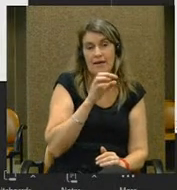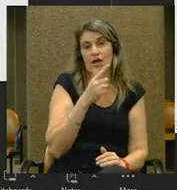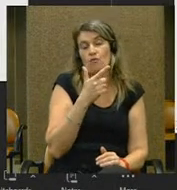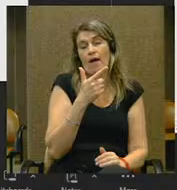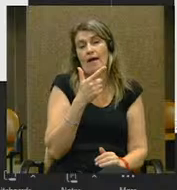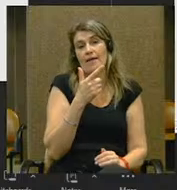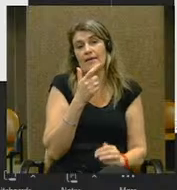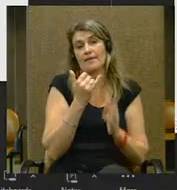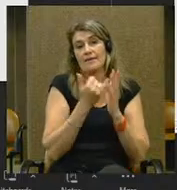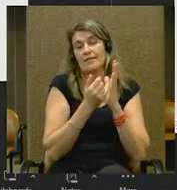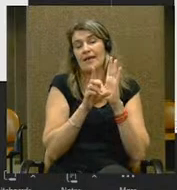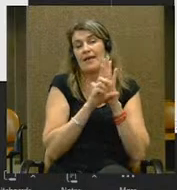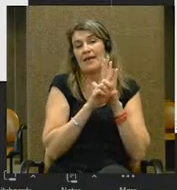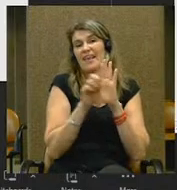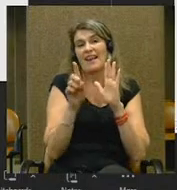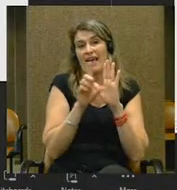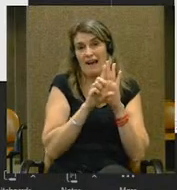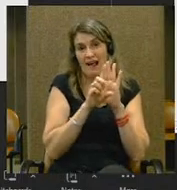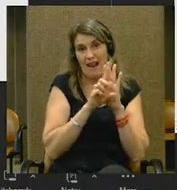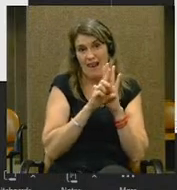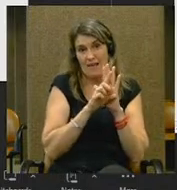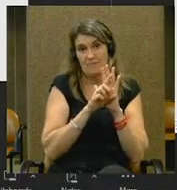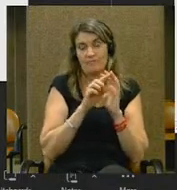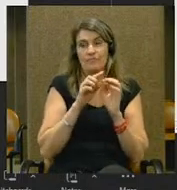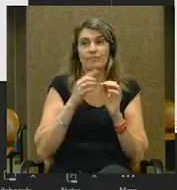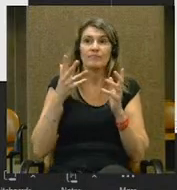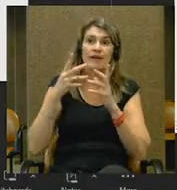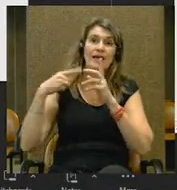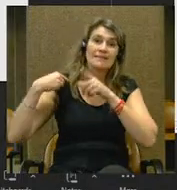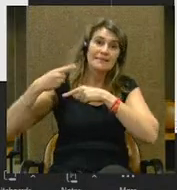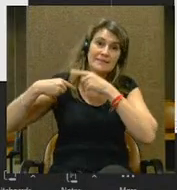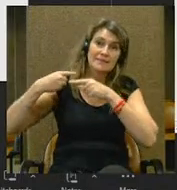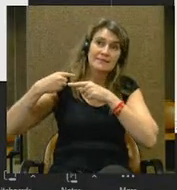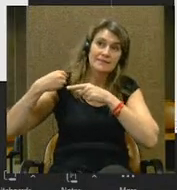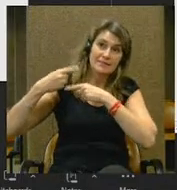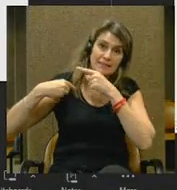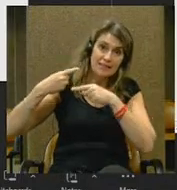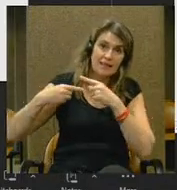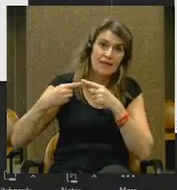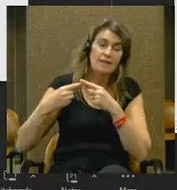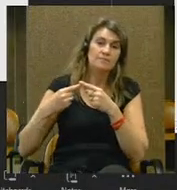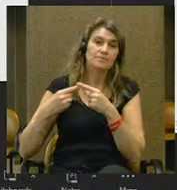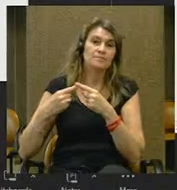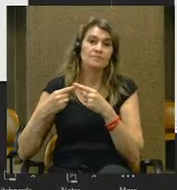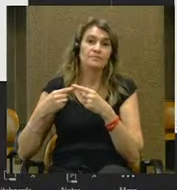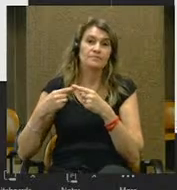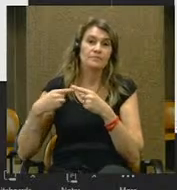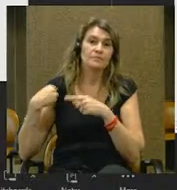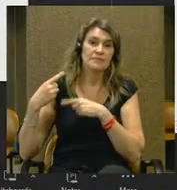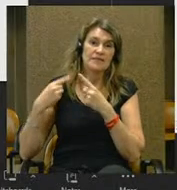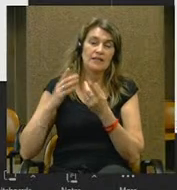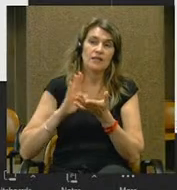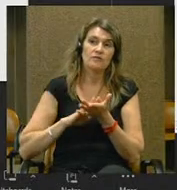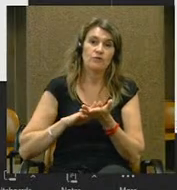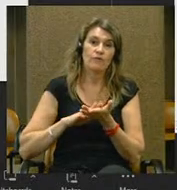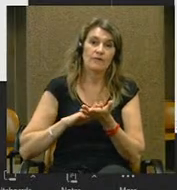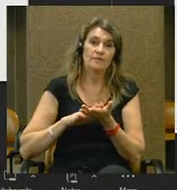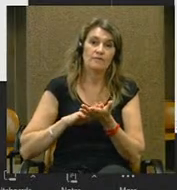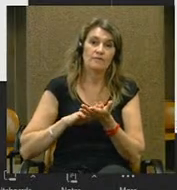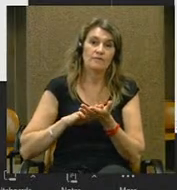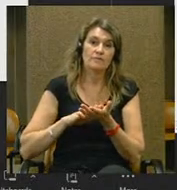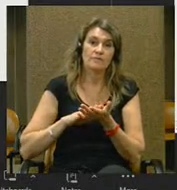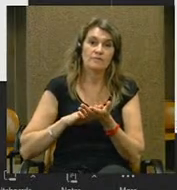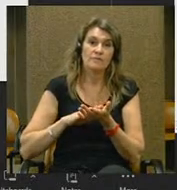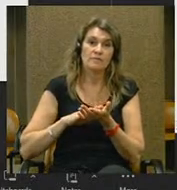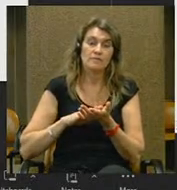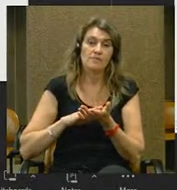So we're continuing from our office, and this is where I want to make clear that this is not the